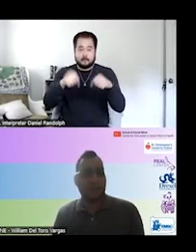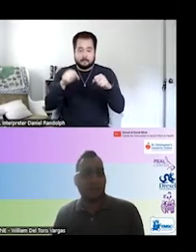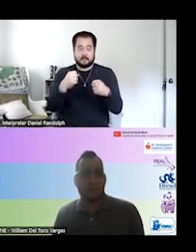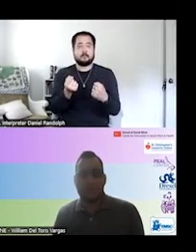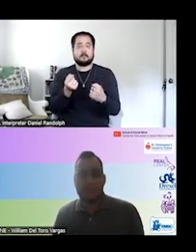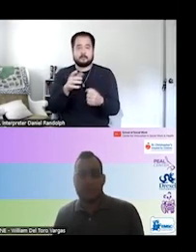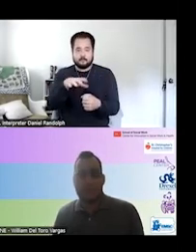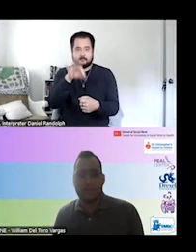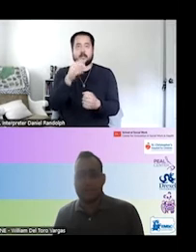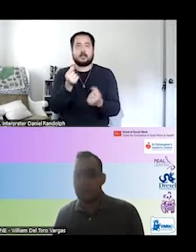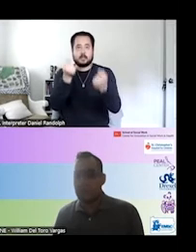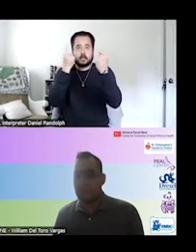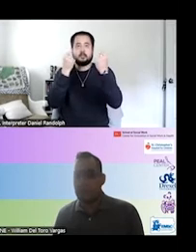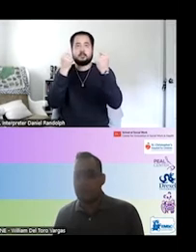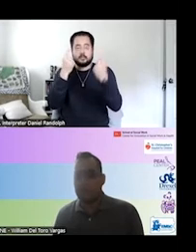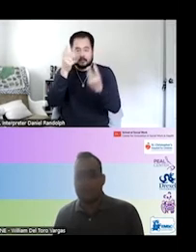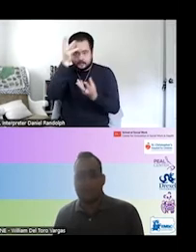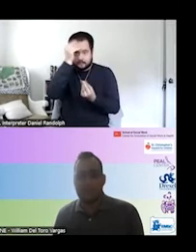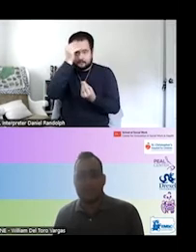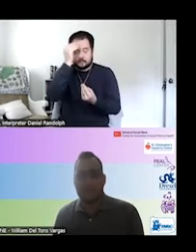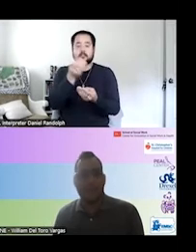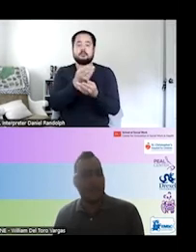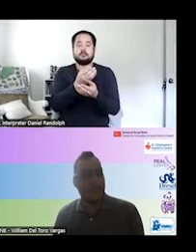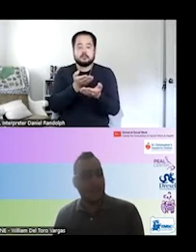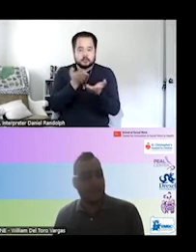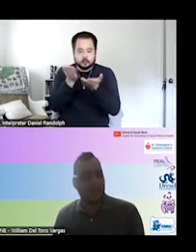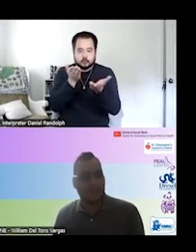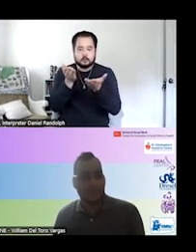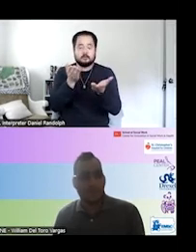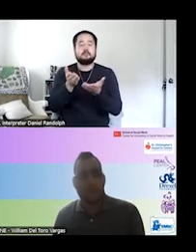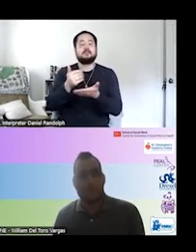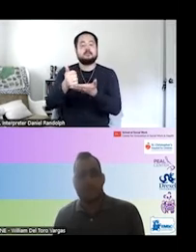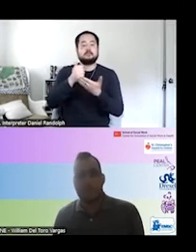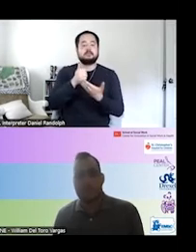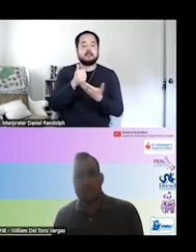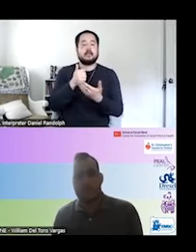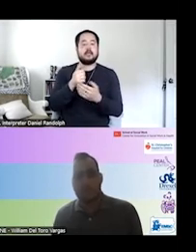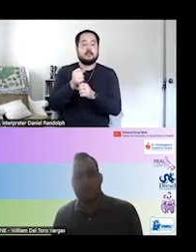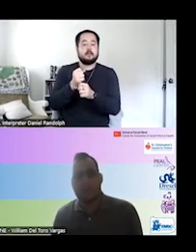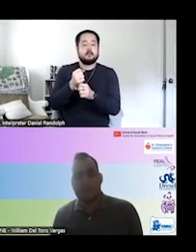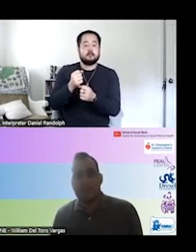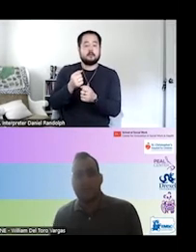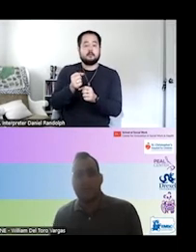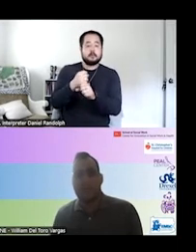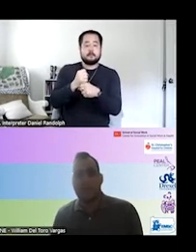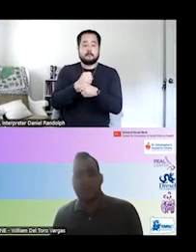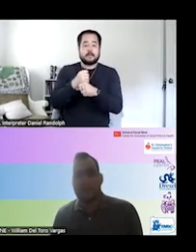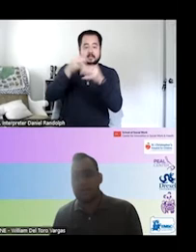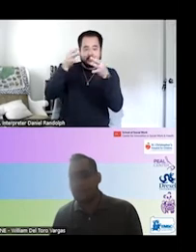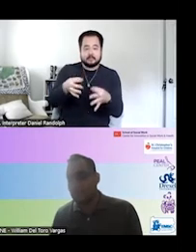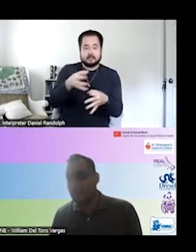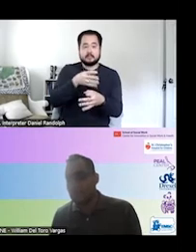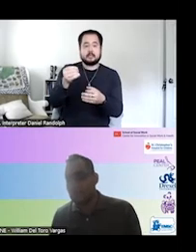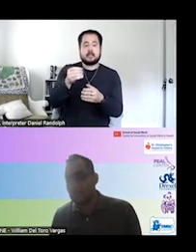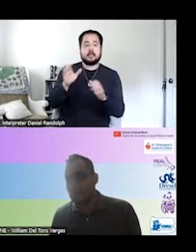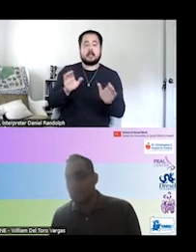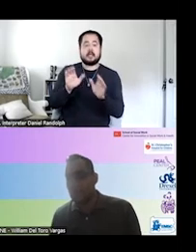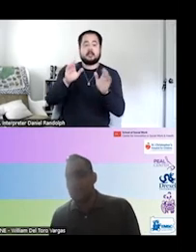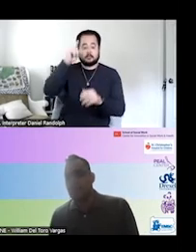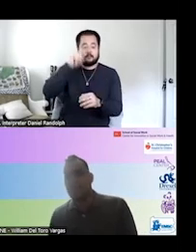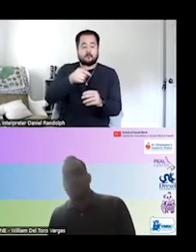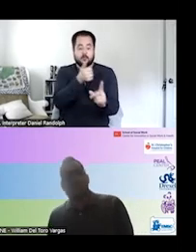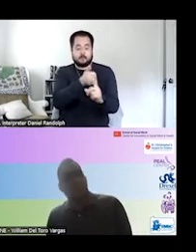use information and services to inform health-related decisions and actions for themselves and others. That is the definition that